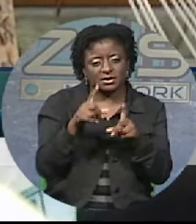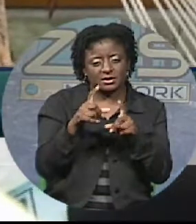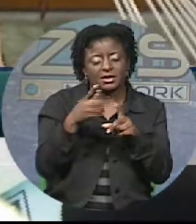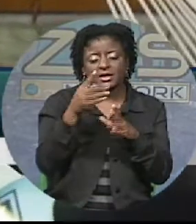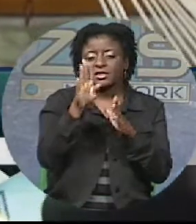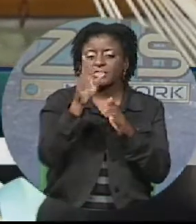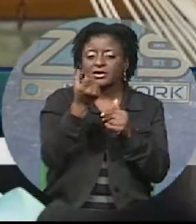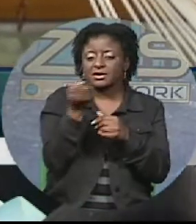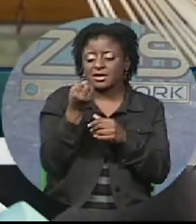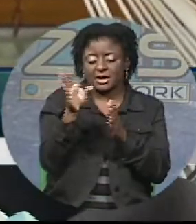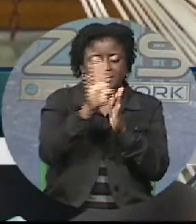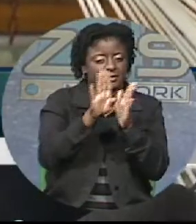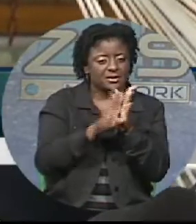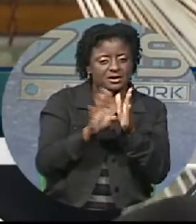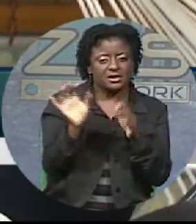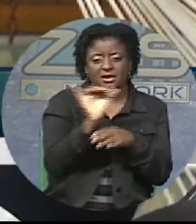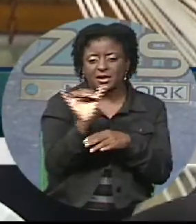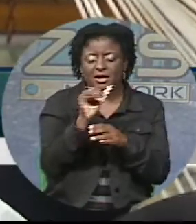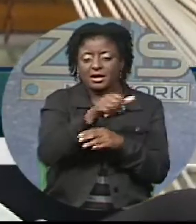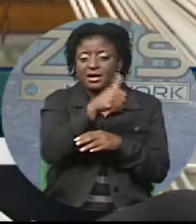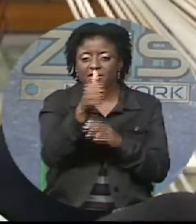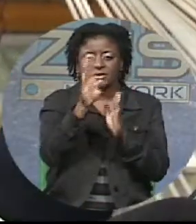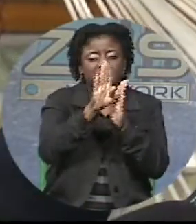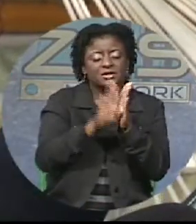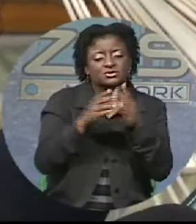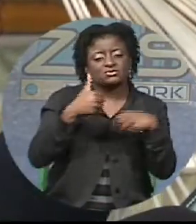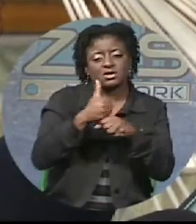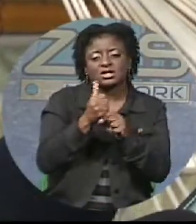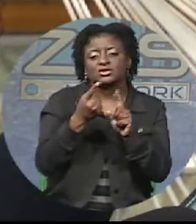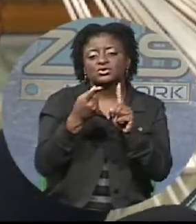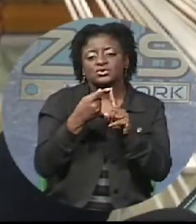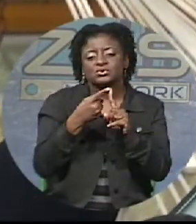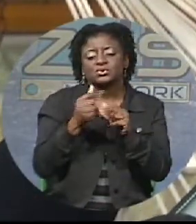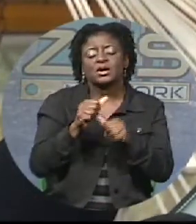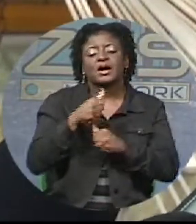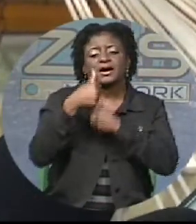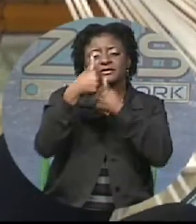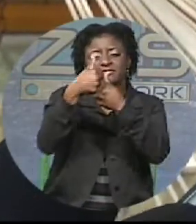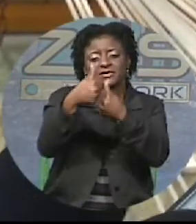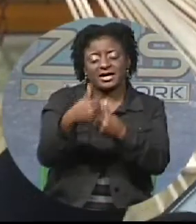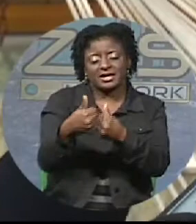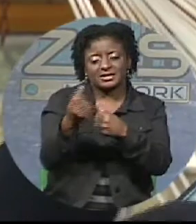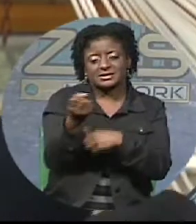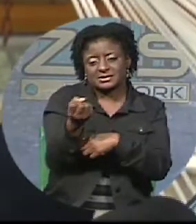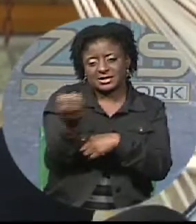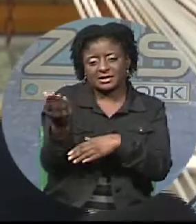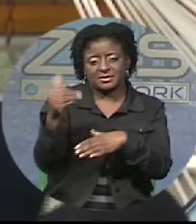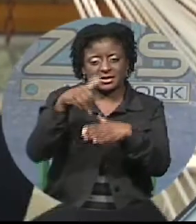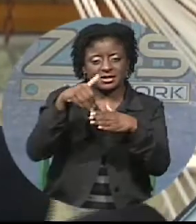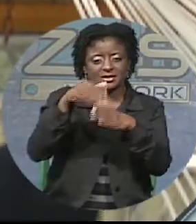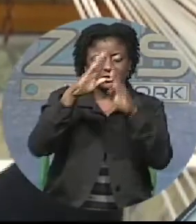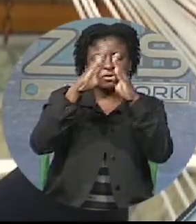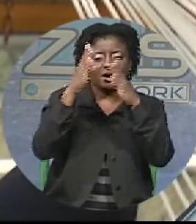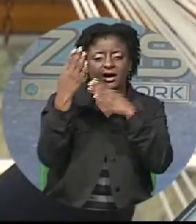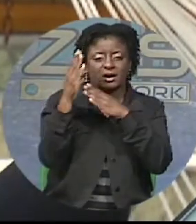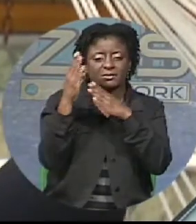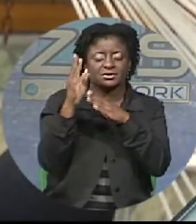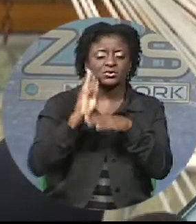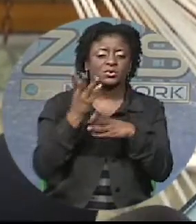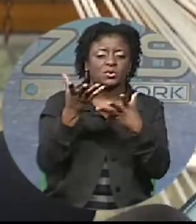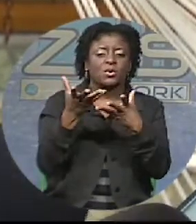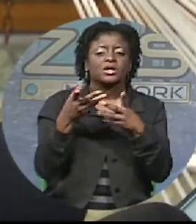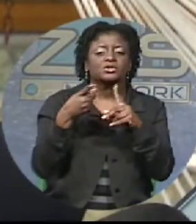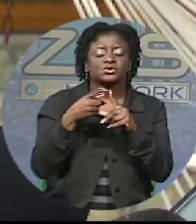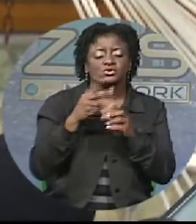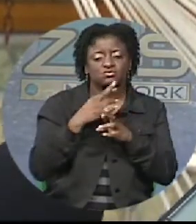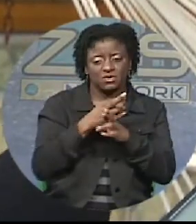are created to advance gaming in the Bahamas. That's what we're seeking to do. We want to regulate,